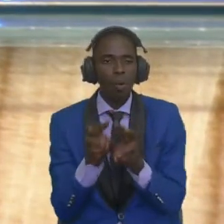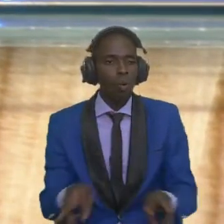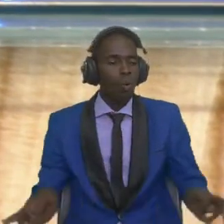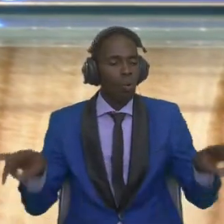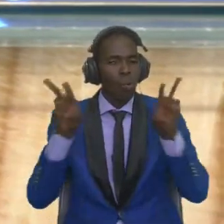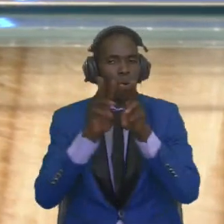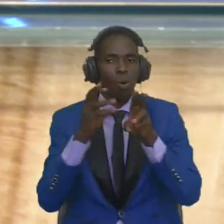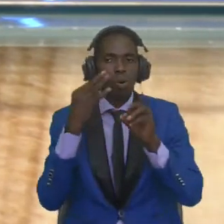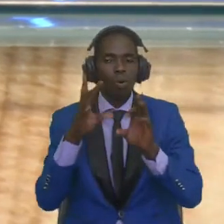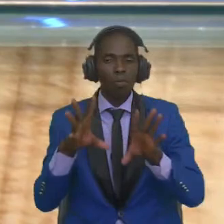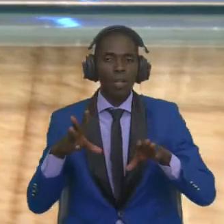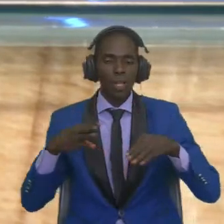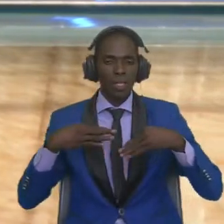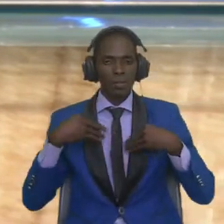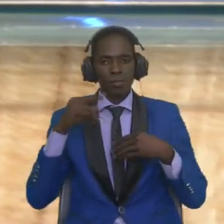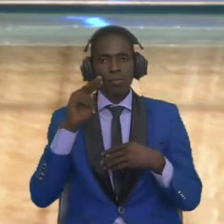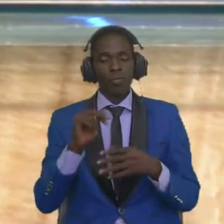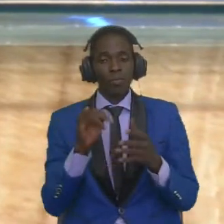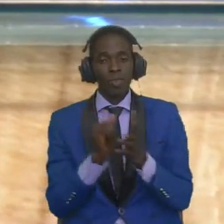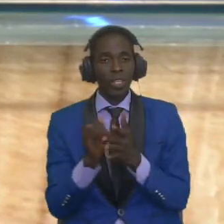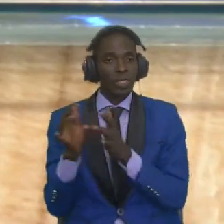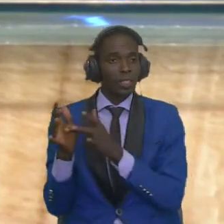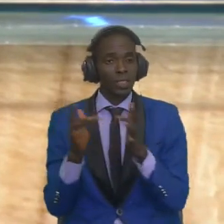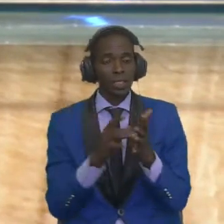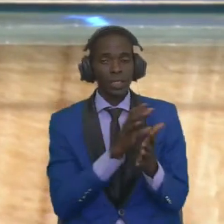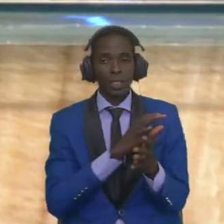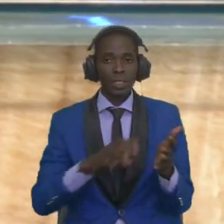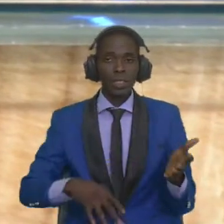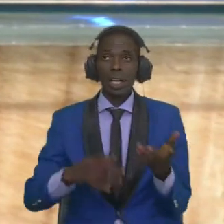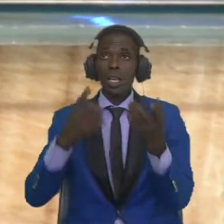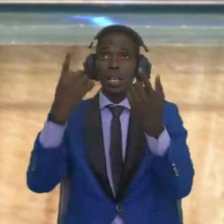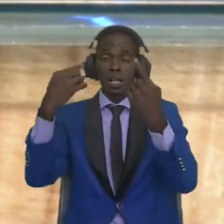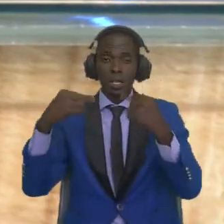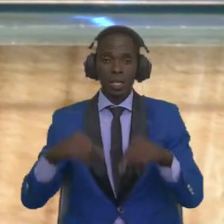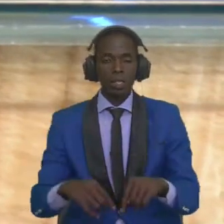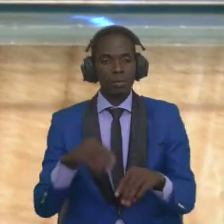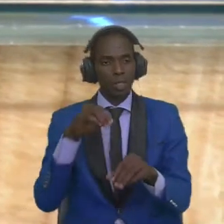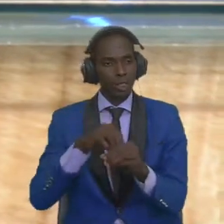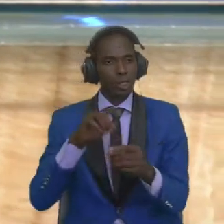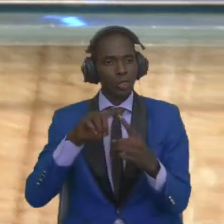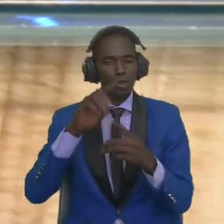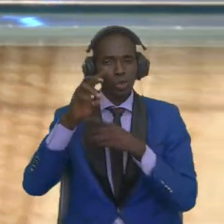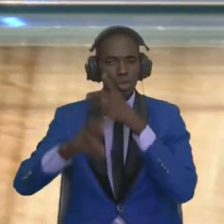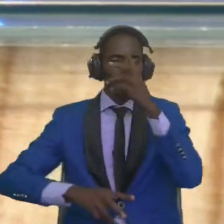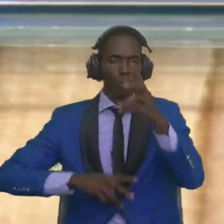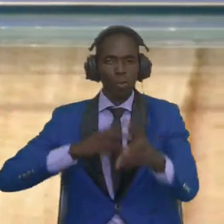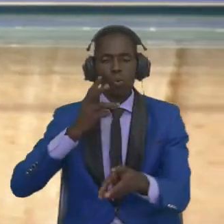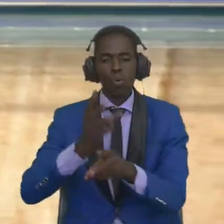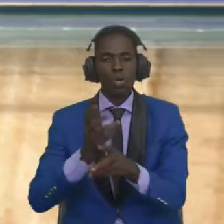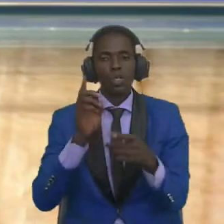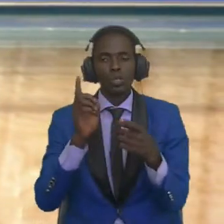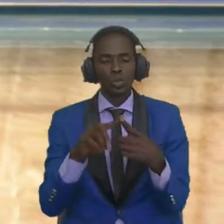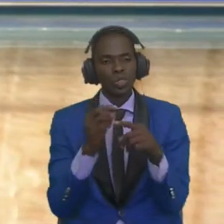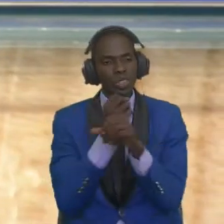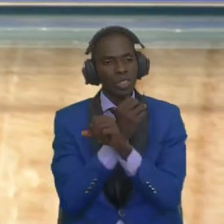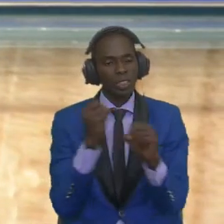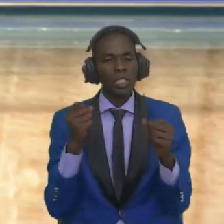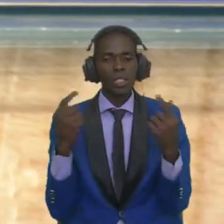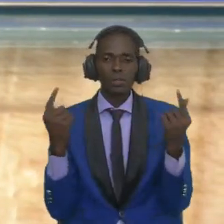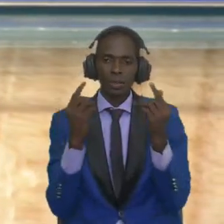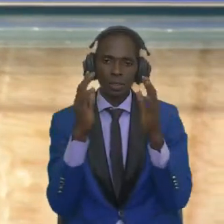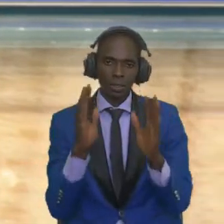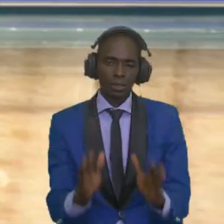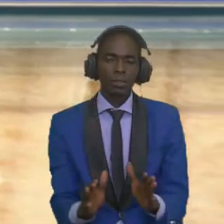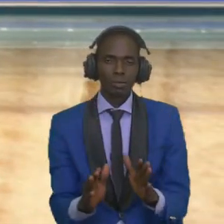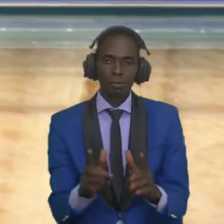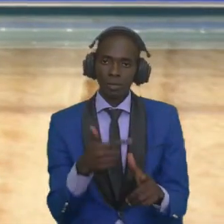that Christ Jesus came into the world to save sinners.